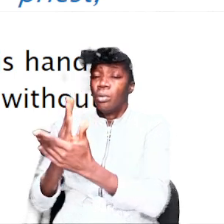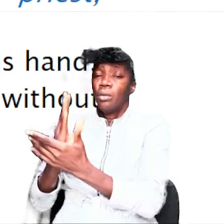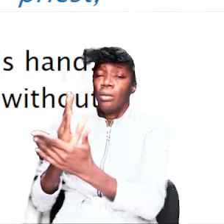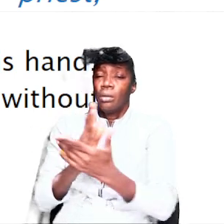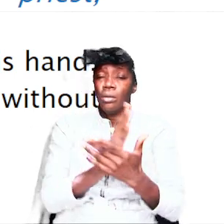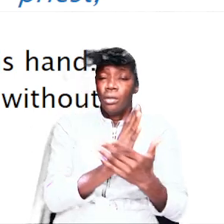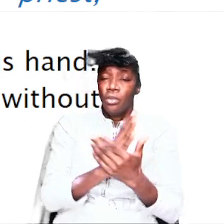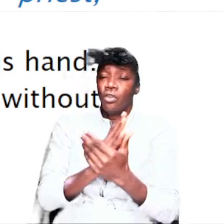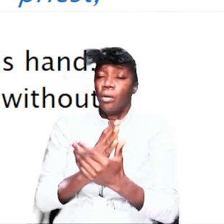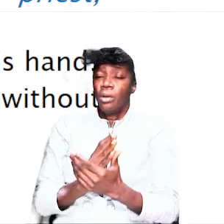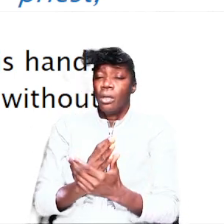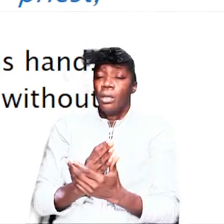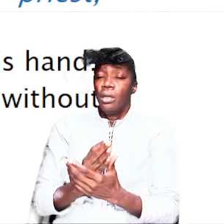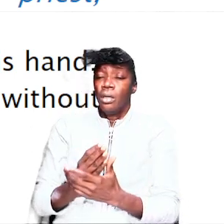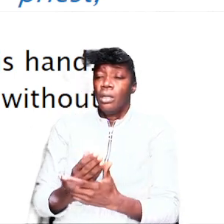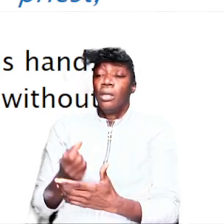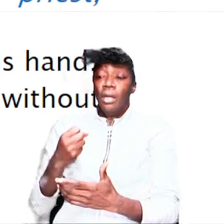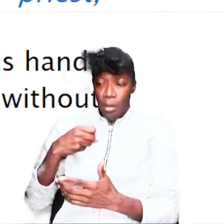I'm going into battle.